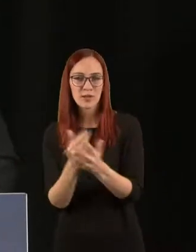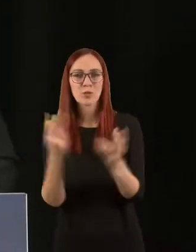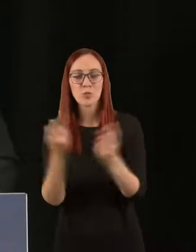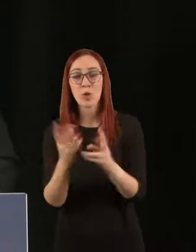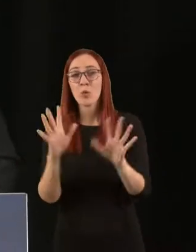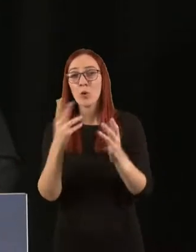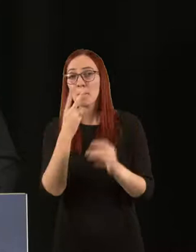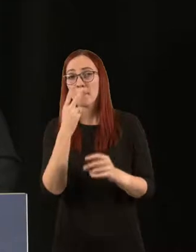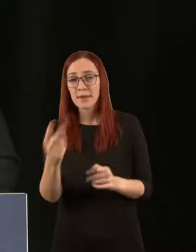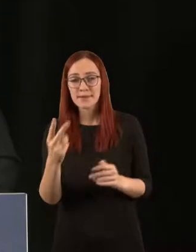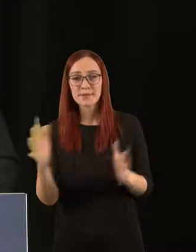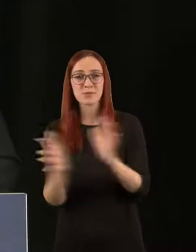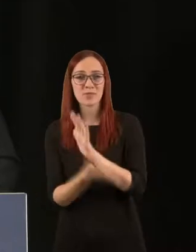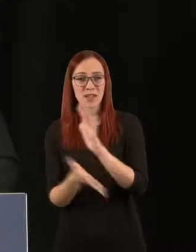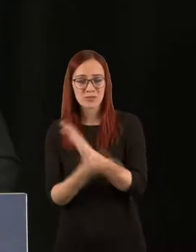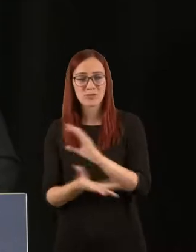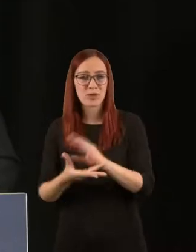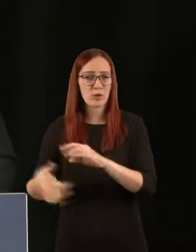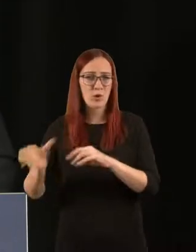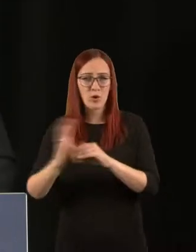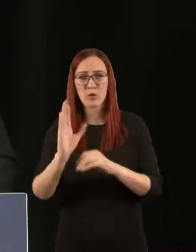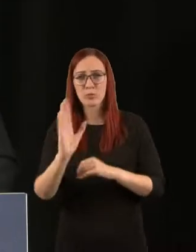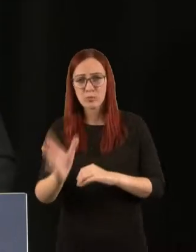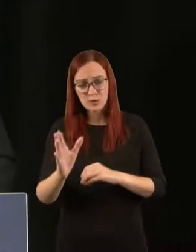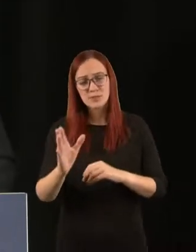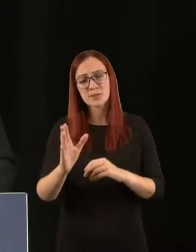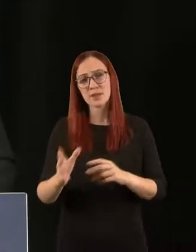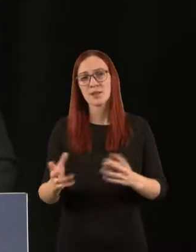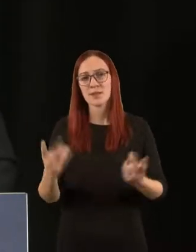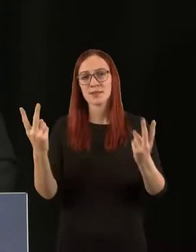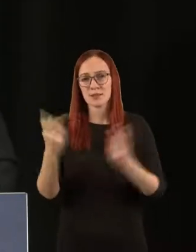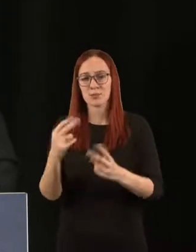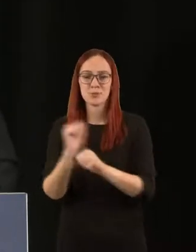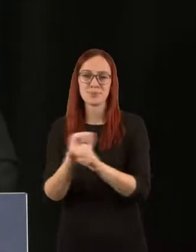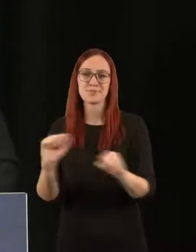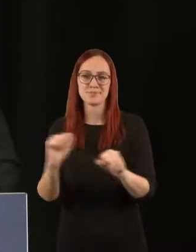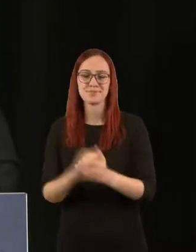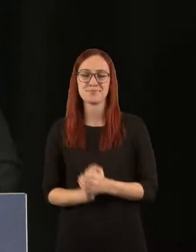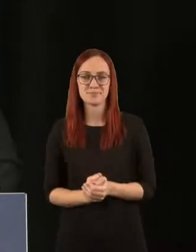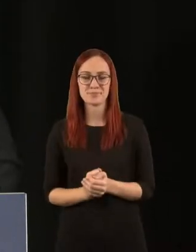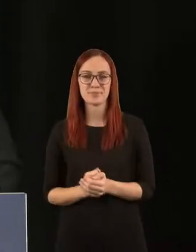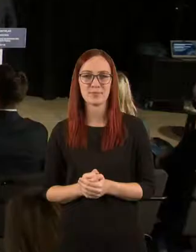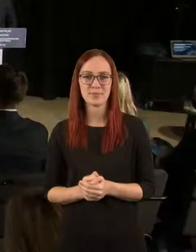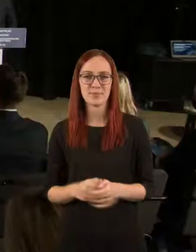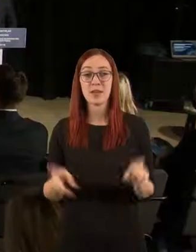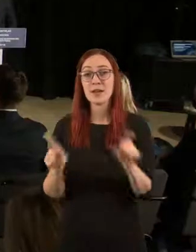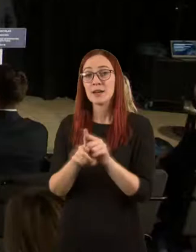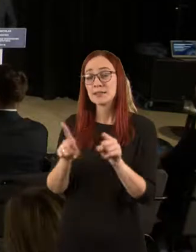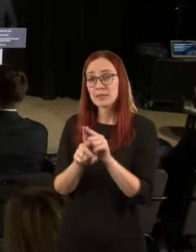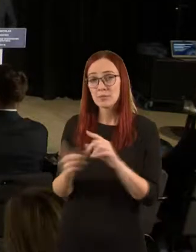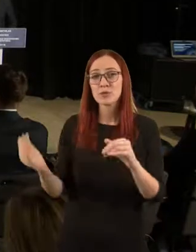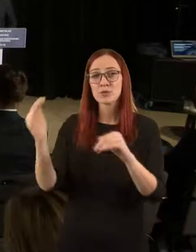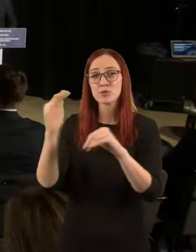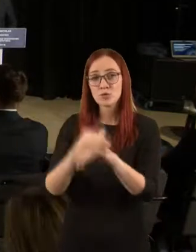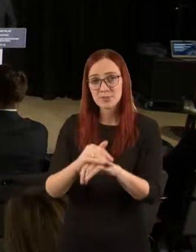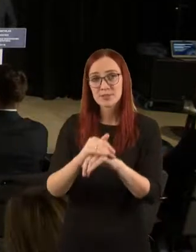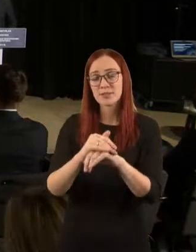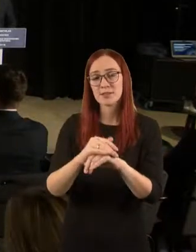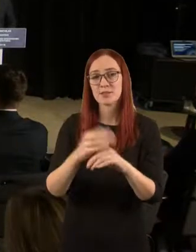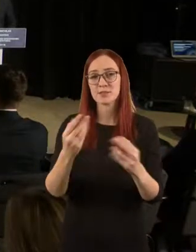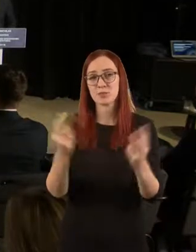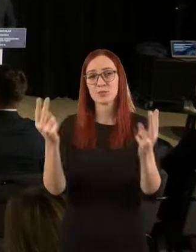choosing the regulatory way, we are taxing pollution, but if those measures don't